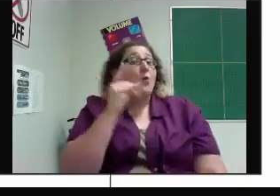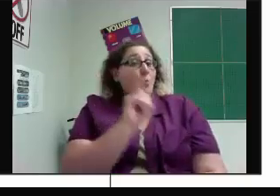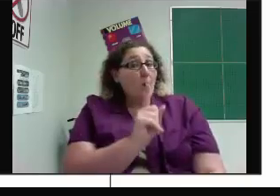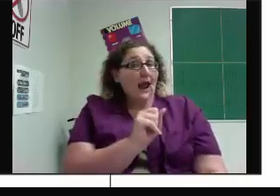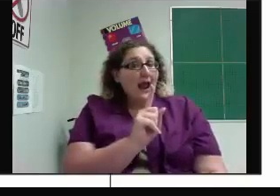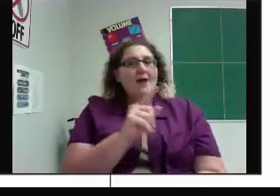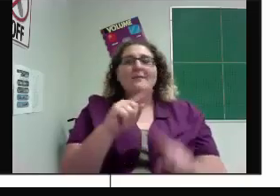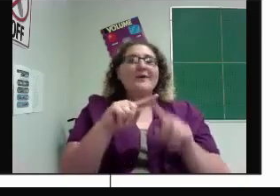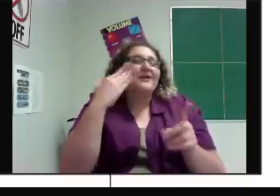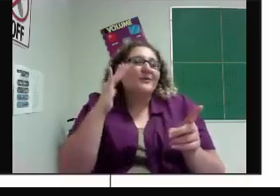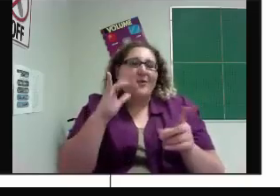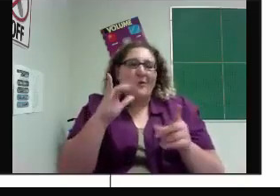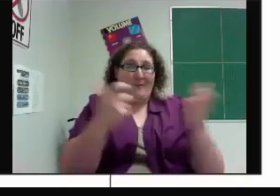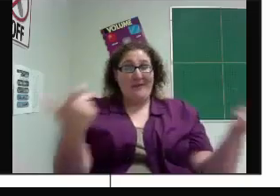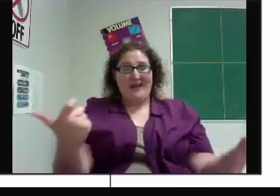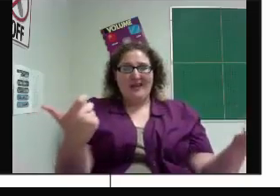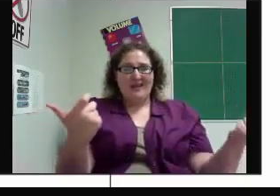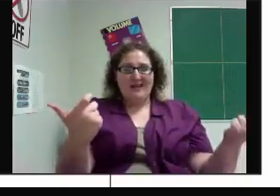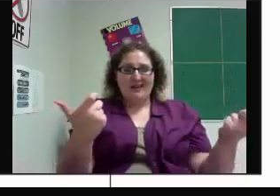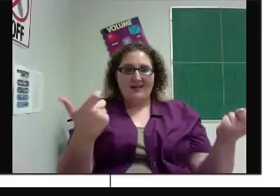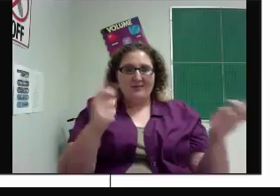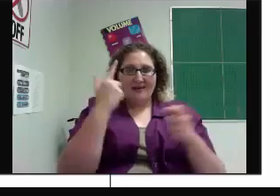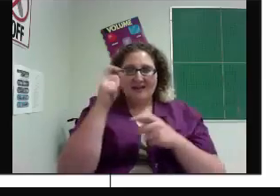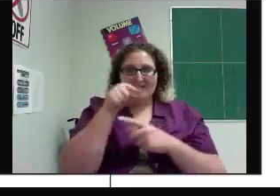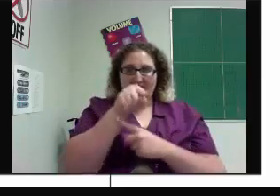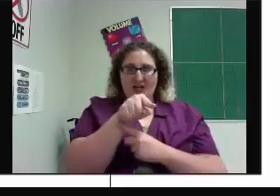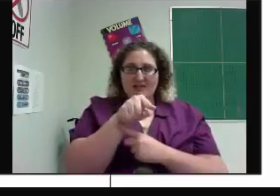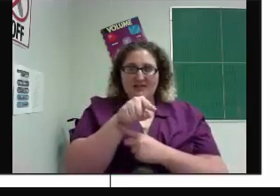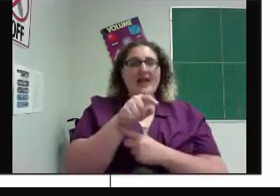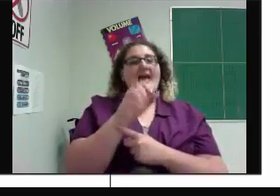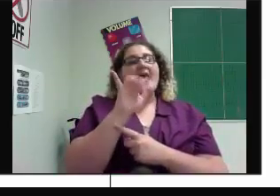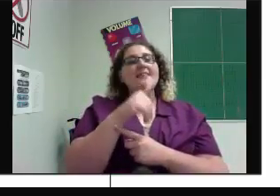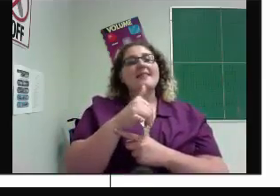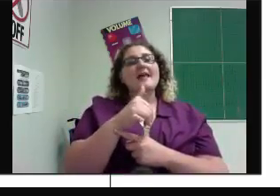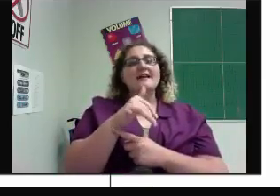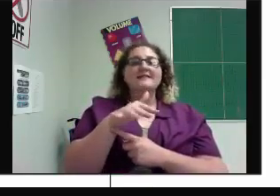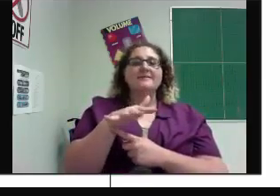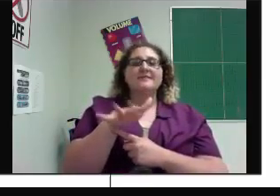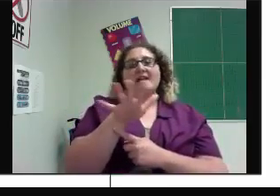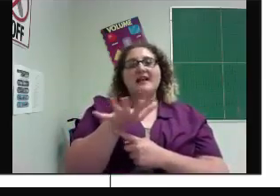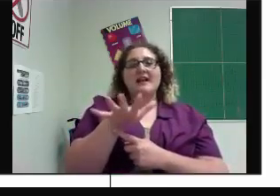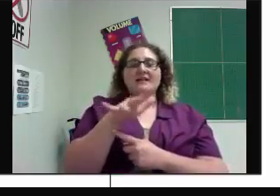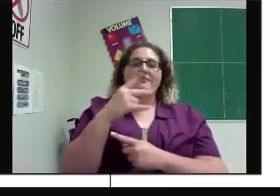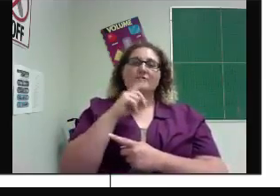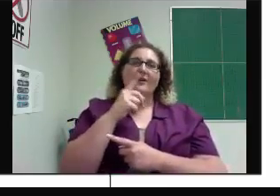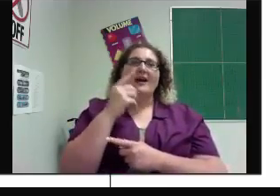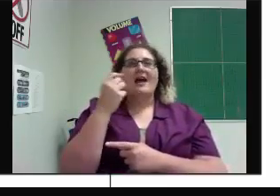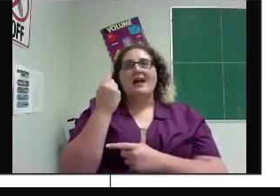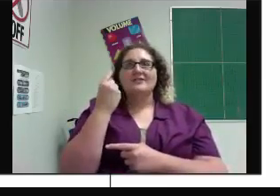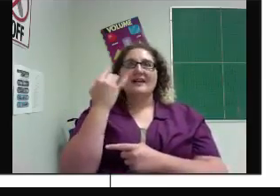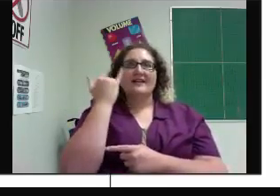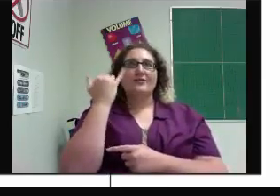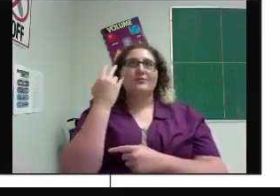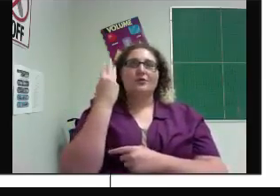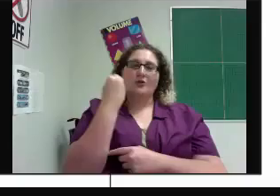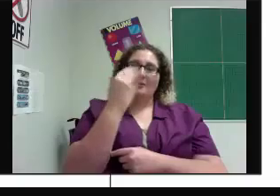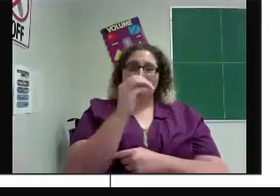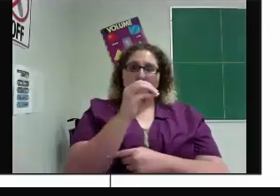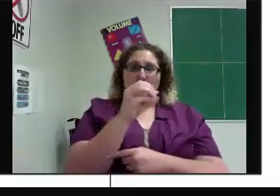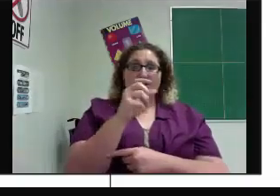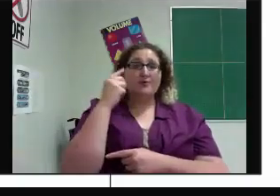they're at, but you don't know how big the town is. And this is somewhat true. I mean, I realize that if you looked at a map of Missouri and you've